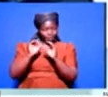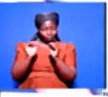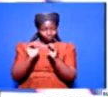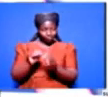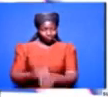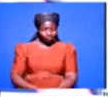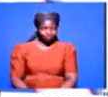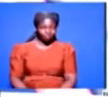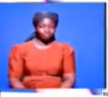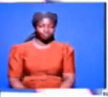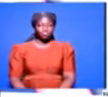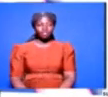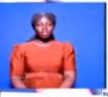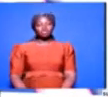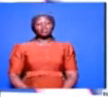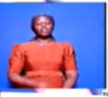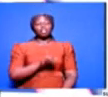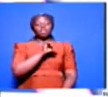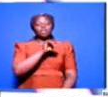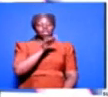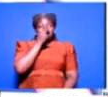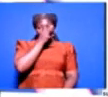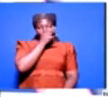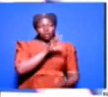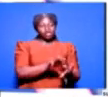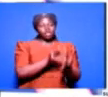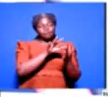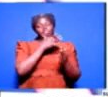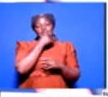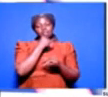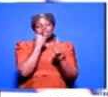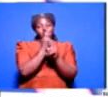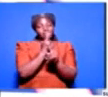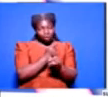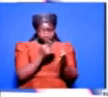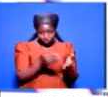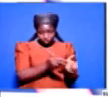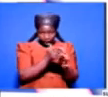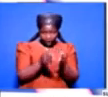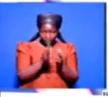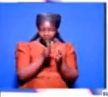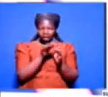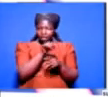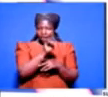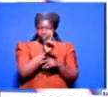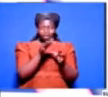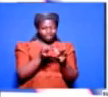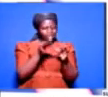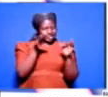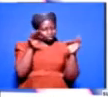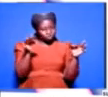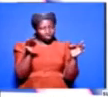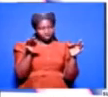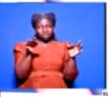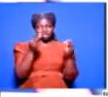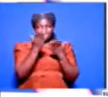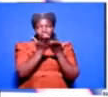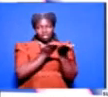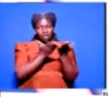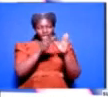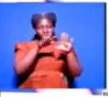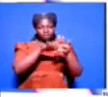Kibaki was a peculiar man in so many ways, okay? He's actually one of the longest, if not the longest serving member of